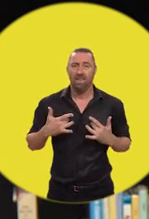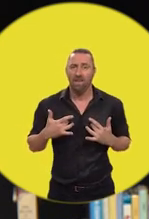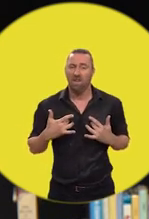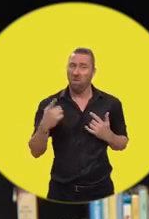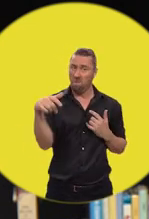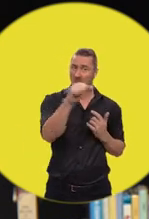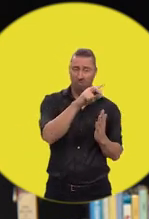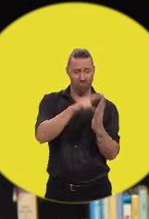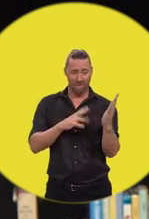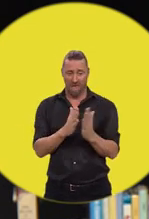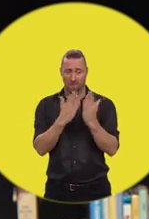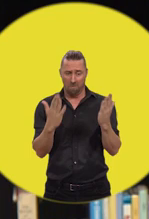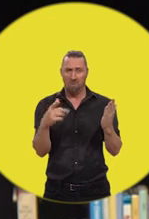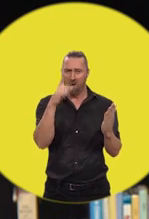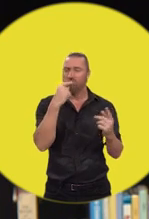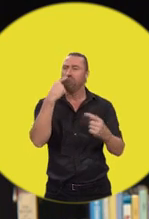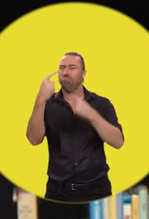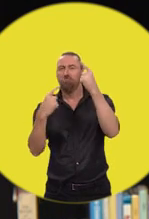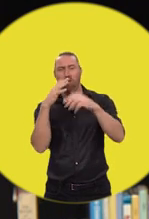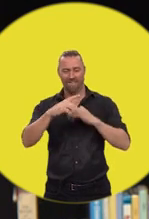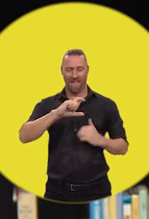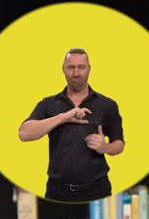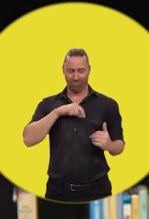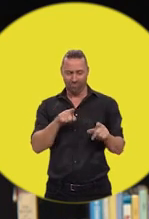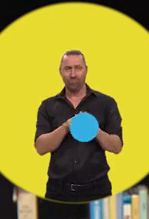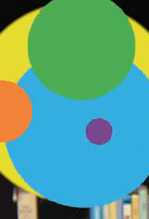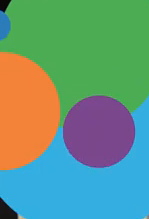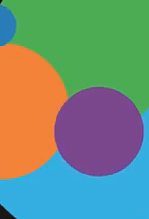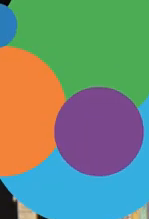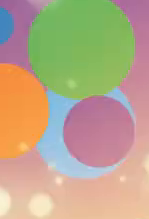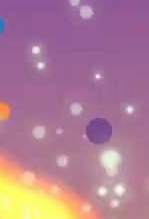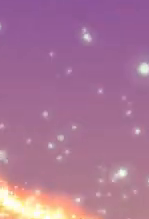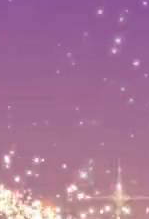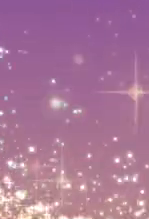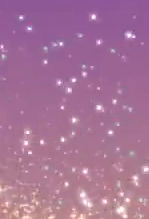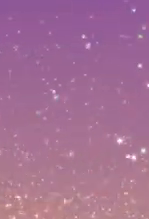Maybe you could describe the characters in the books you're reading next time you read.